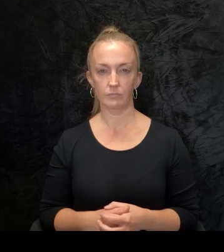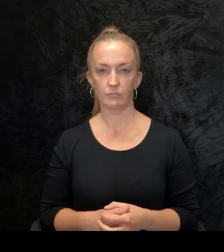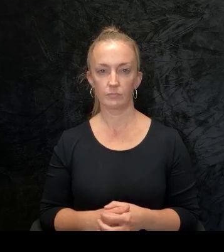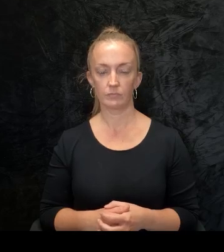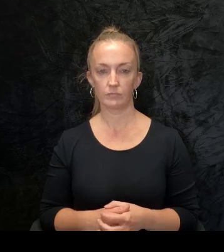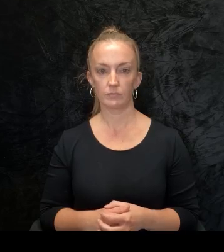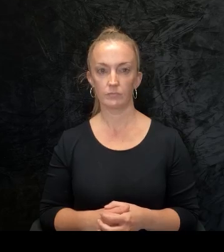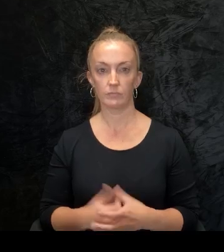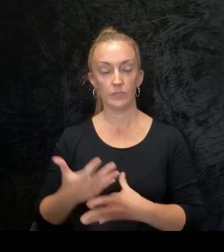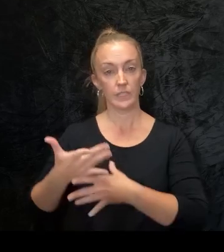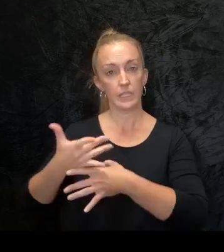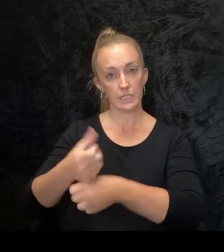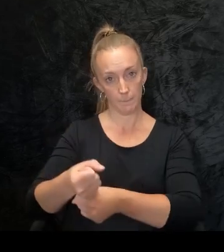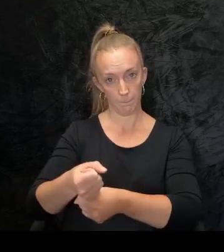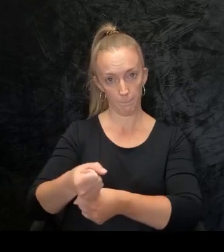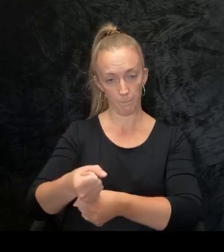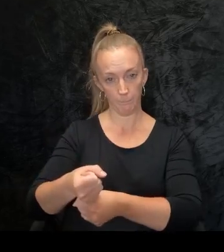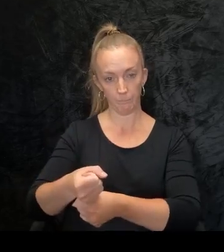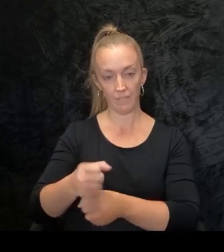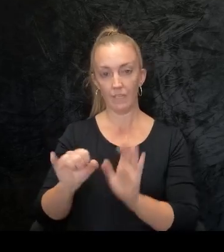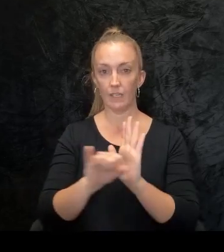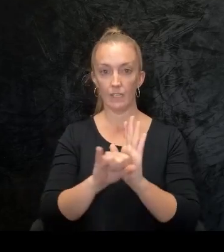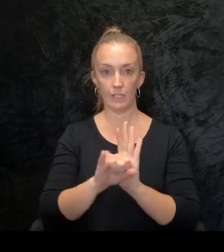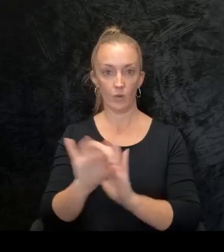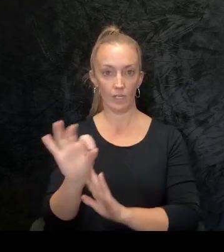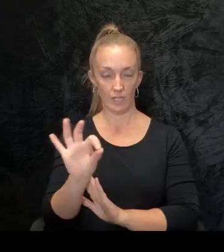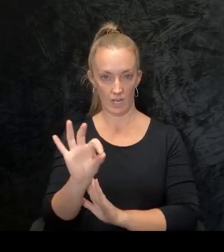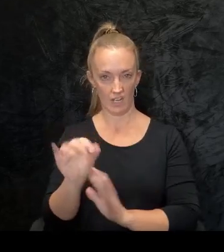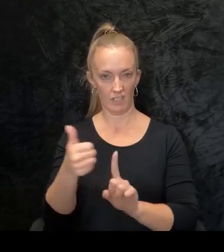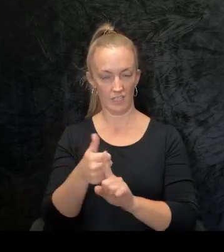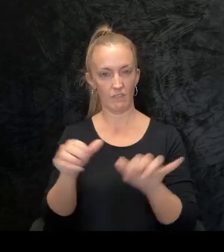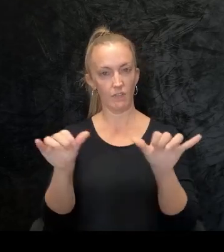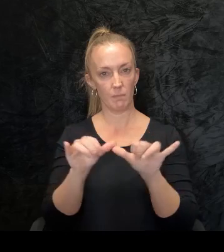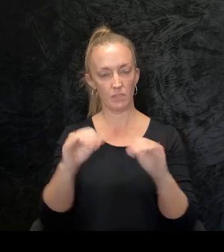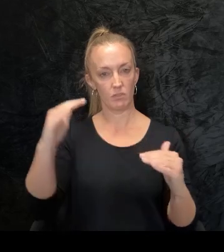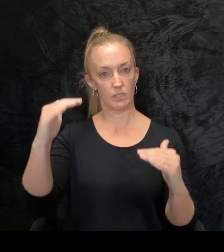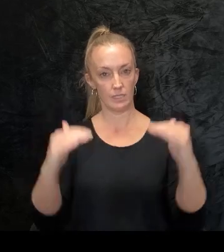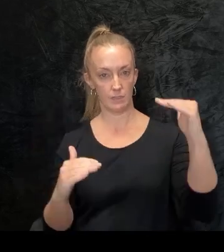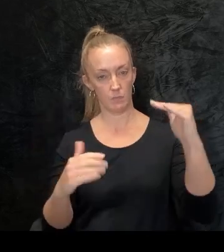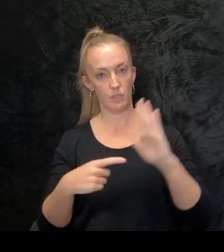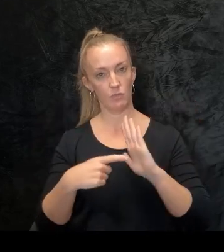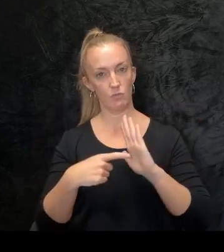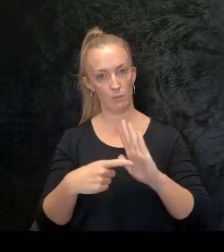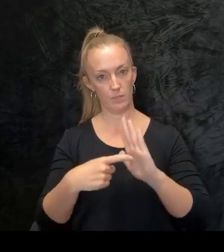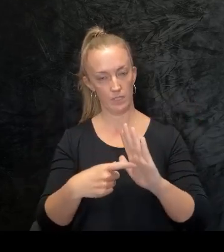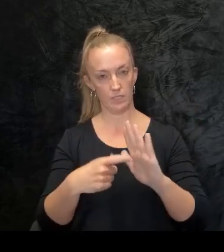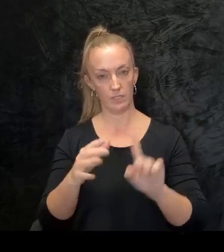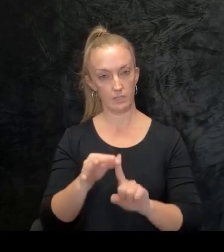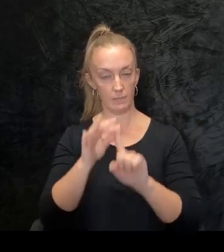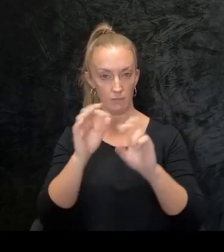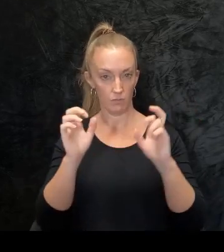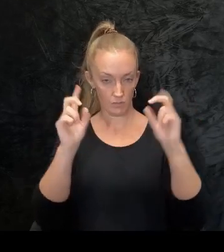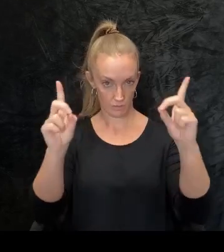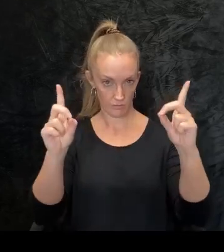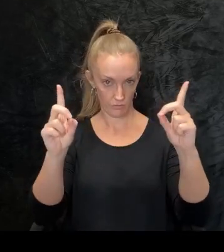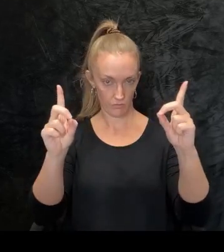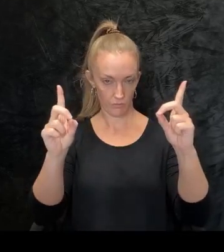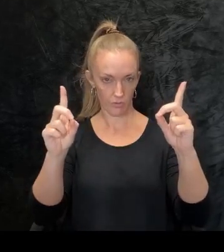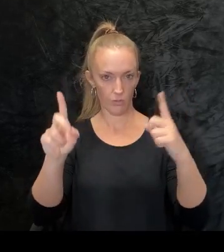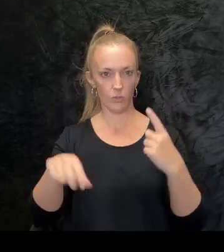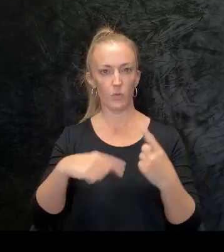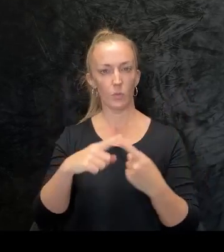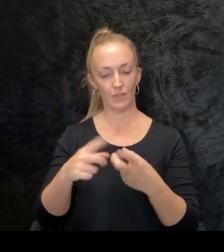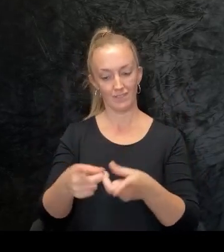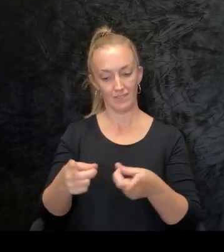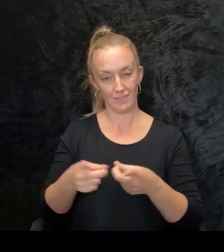In summary, Indicator 9 measures disproportionate representation in special education. When a